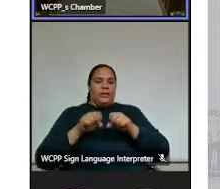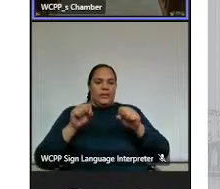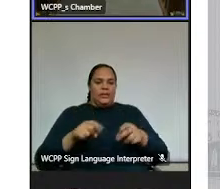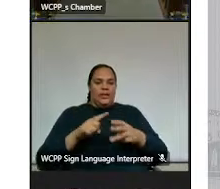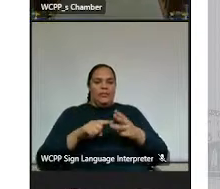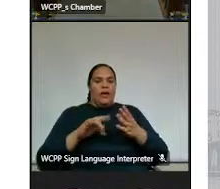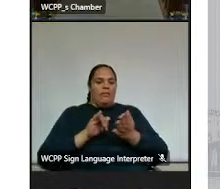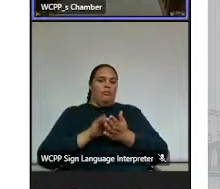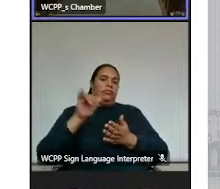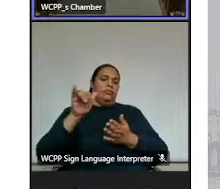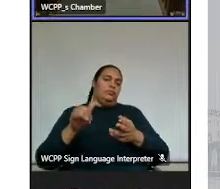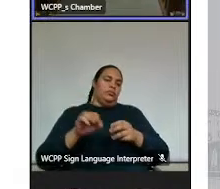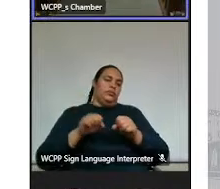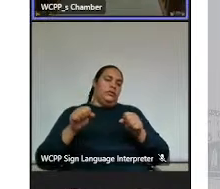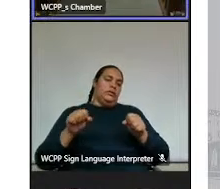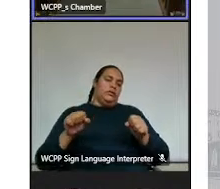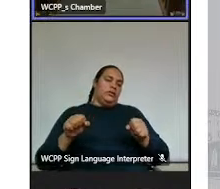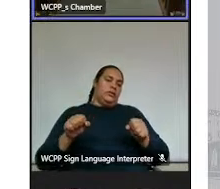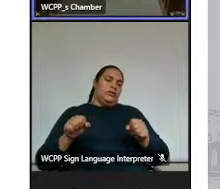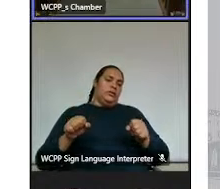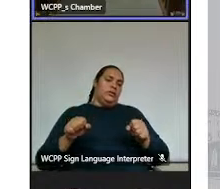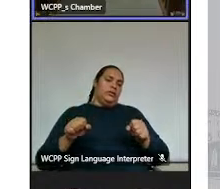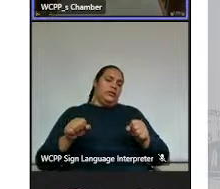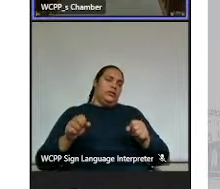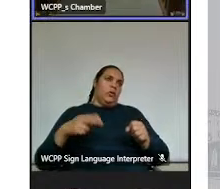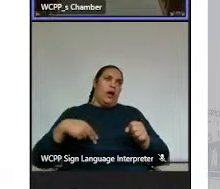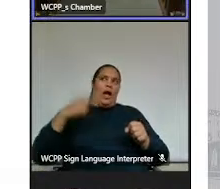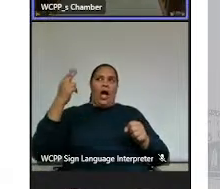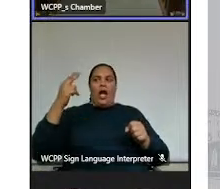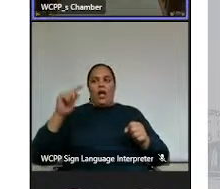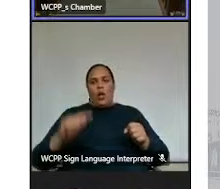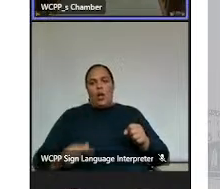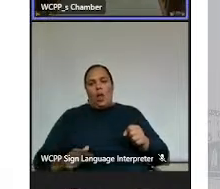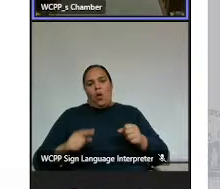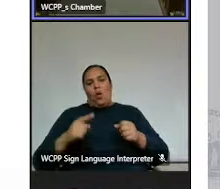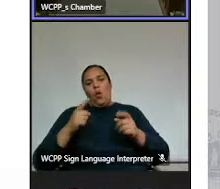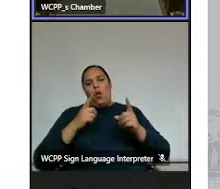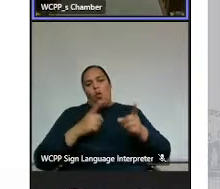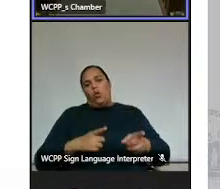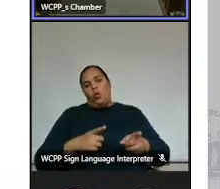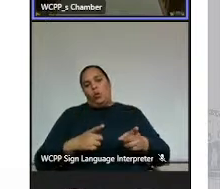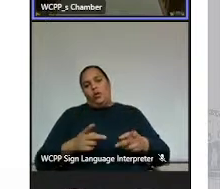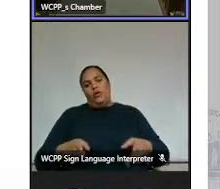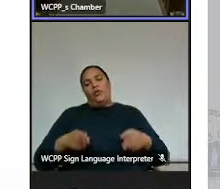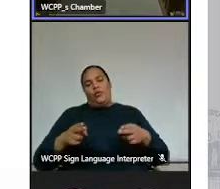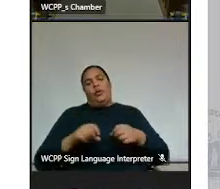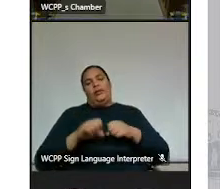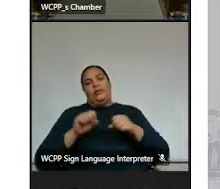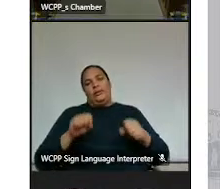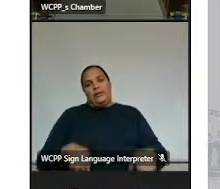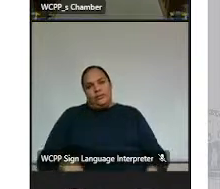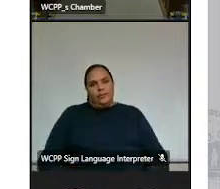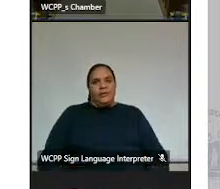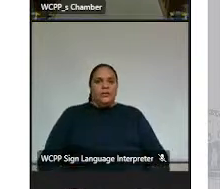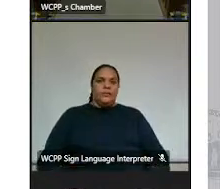systems, or one could say high and low order rail systems.